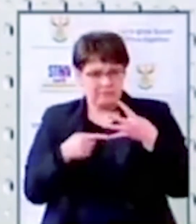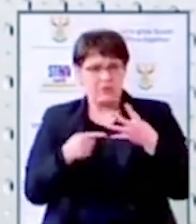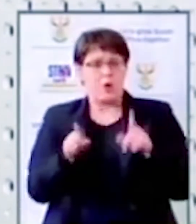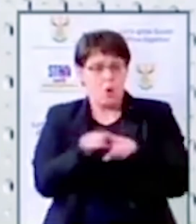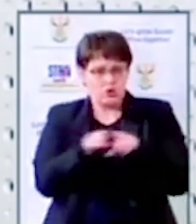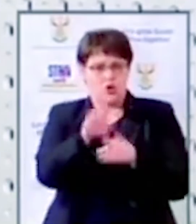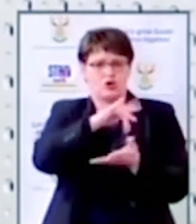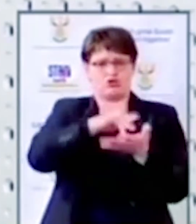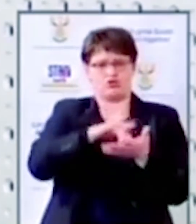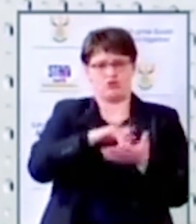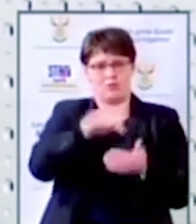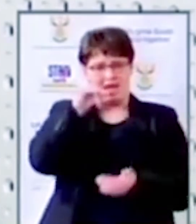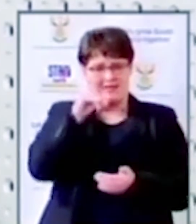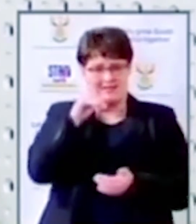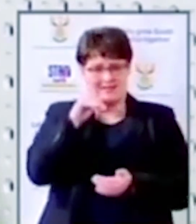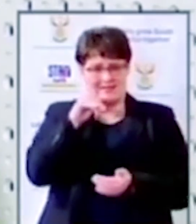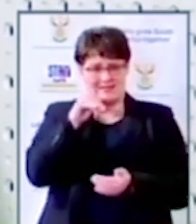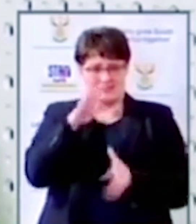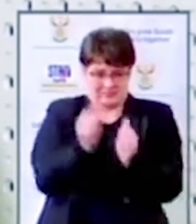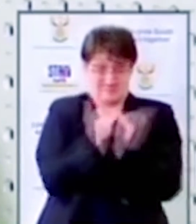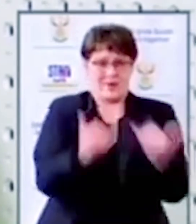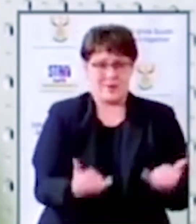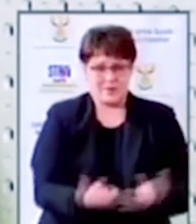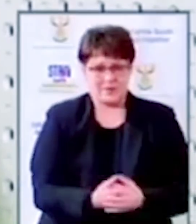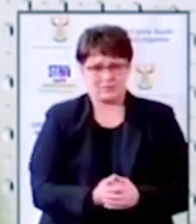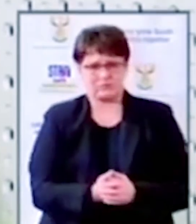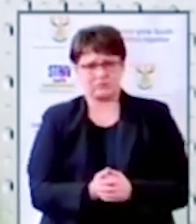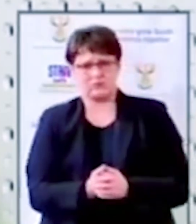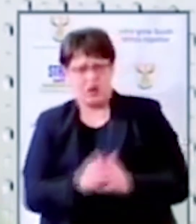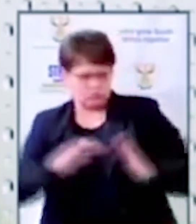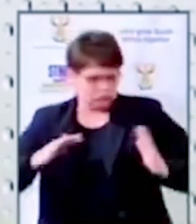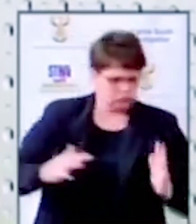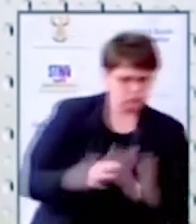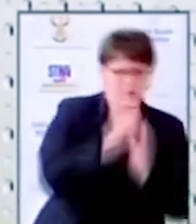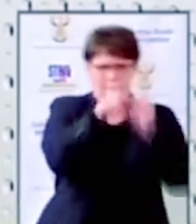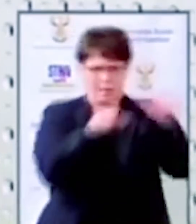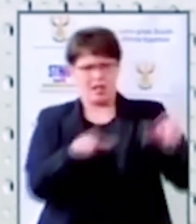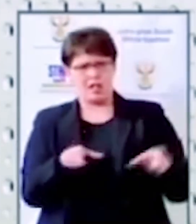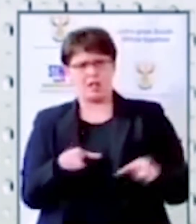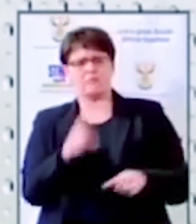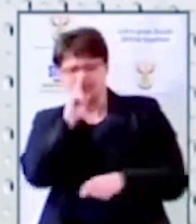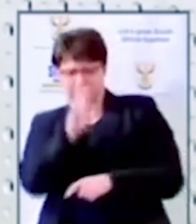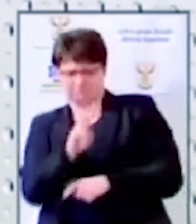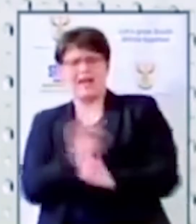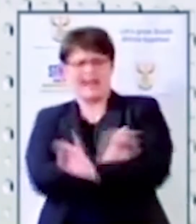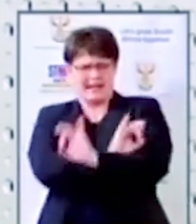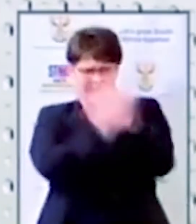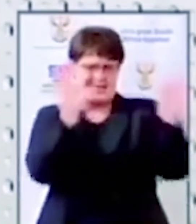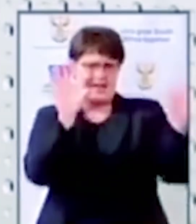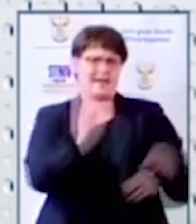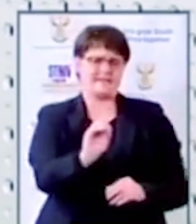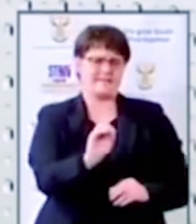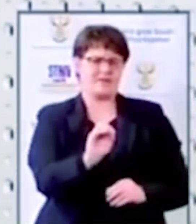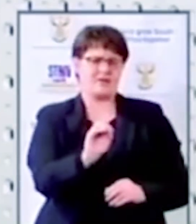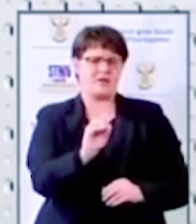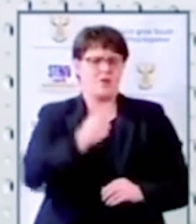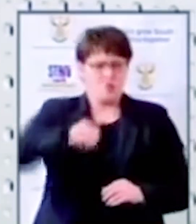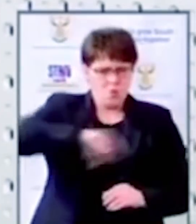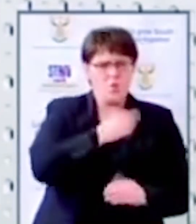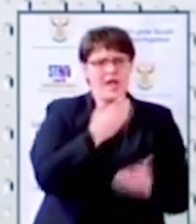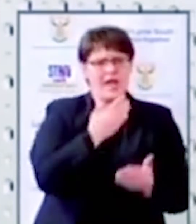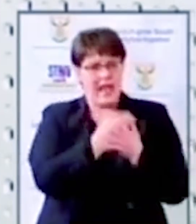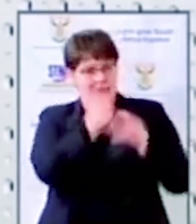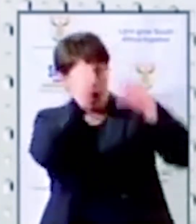bank. Standing as a united people, it is clear that we can achieve